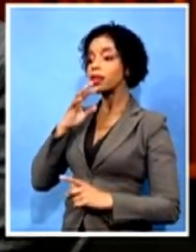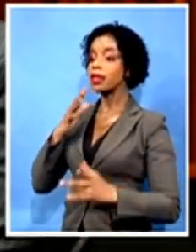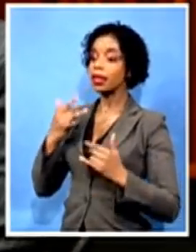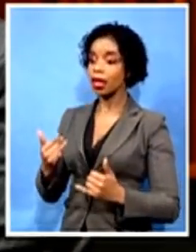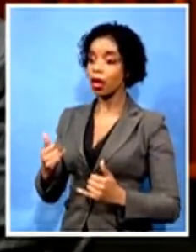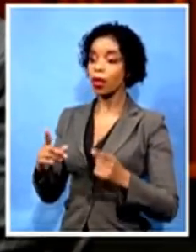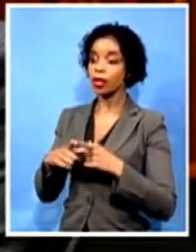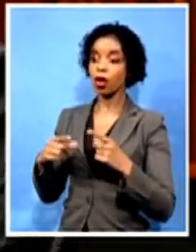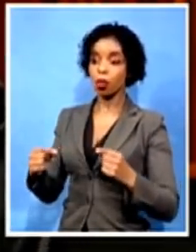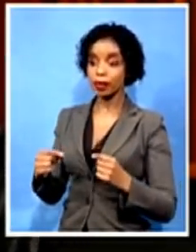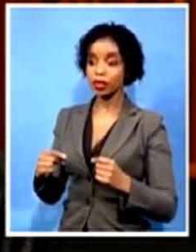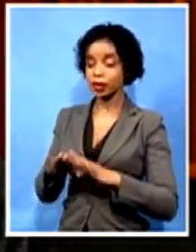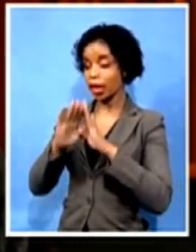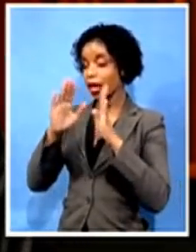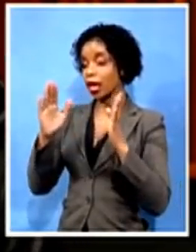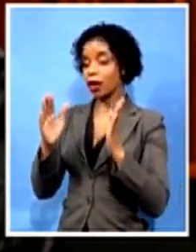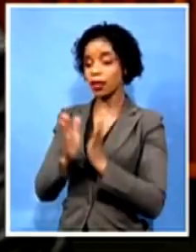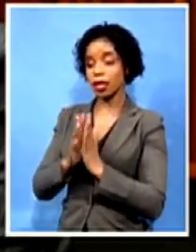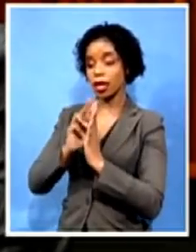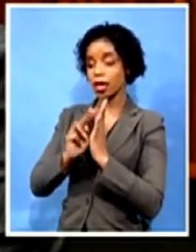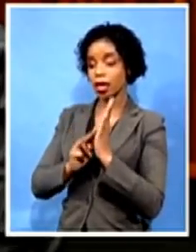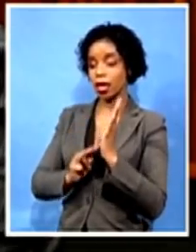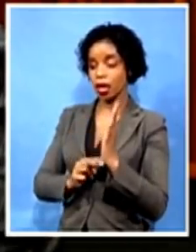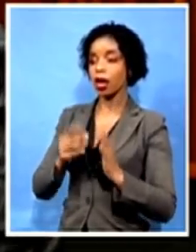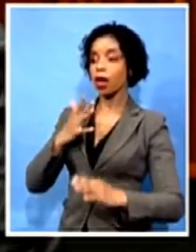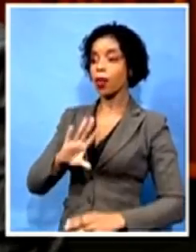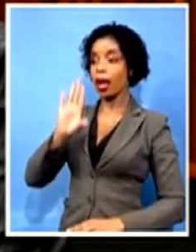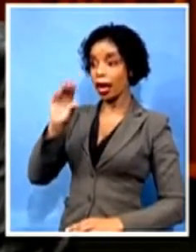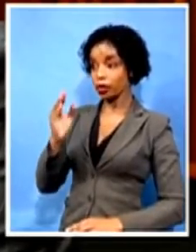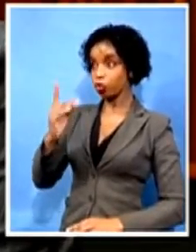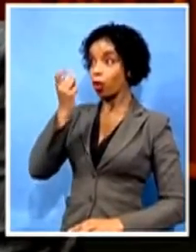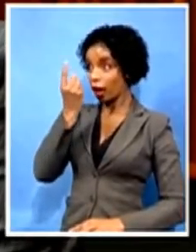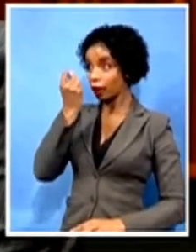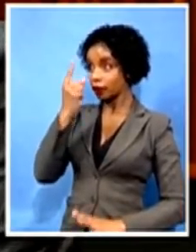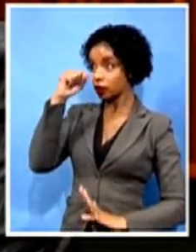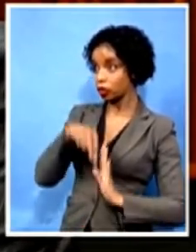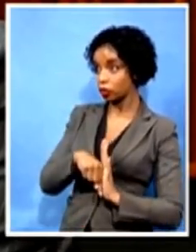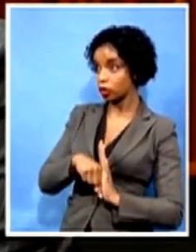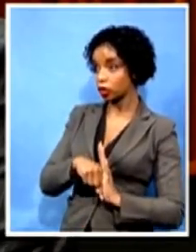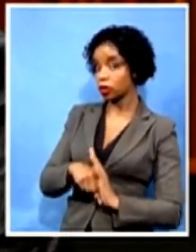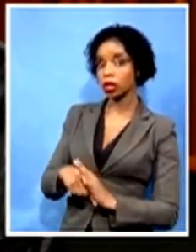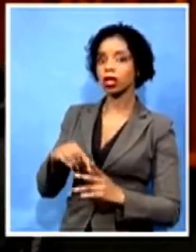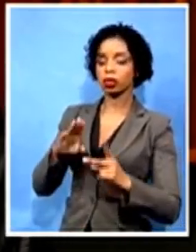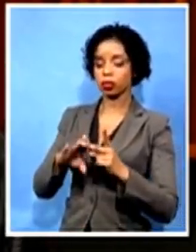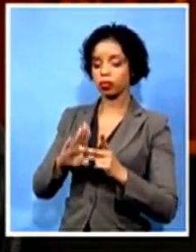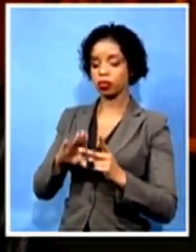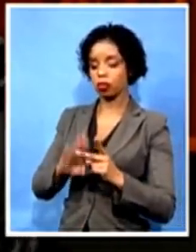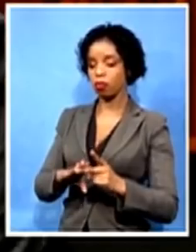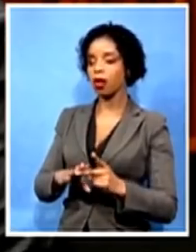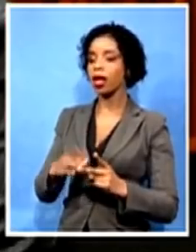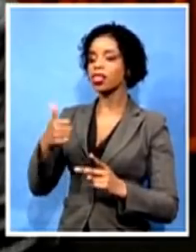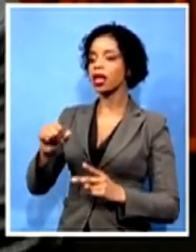you understood the content and whether each and every fact contained therein is true as well as accurate. Do you understand that? I